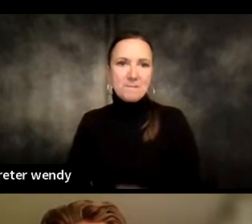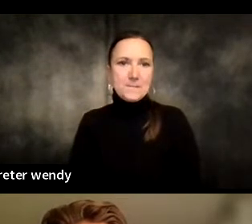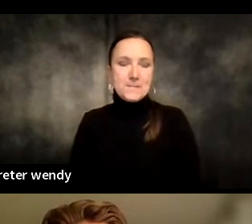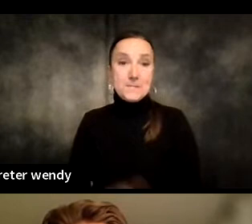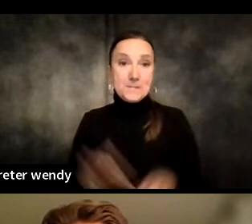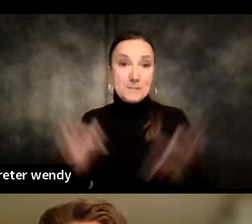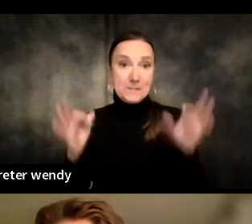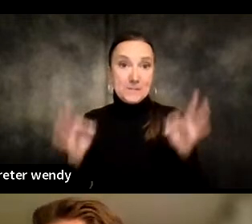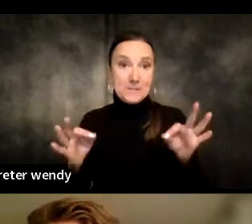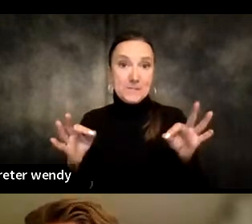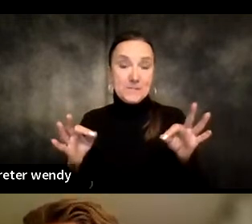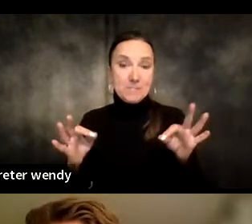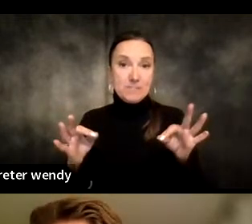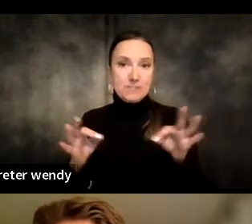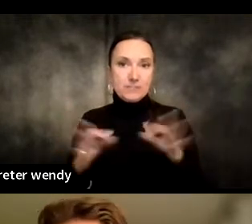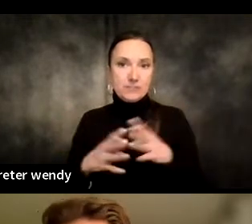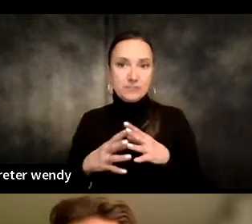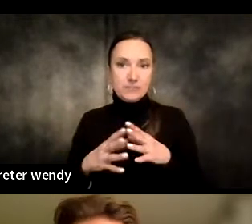perfect.